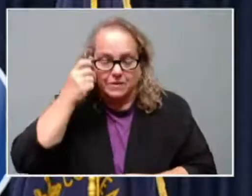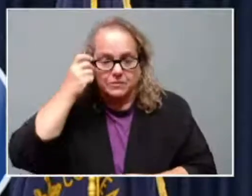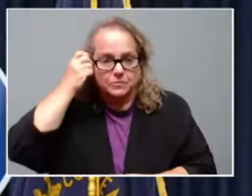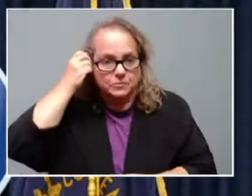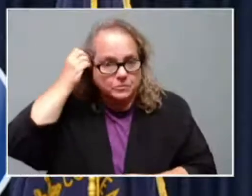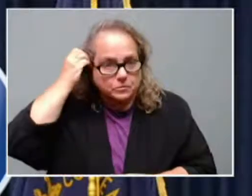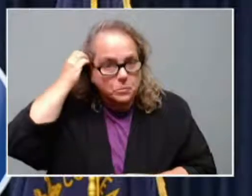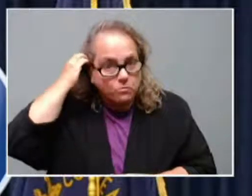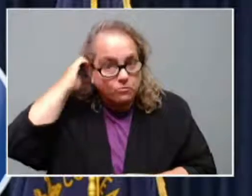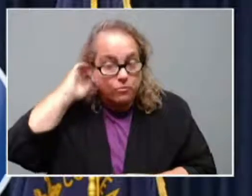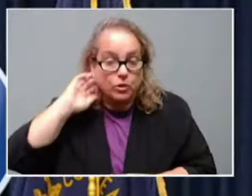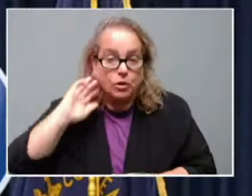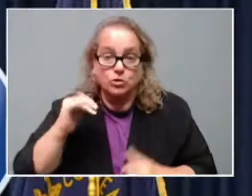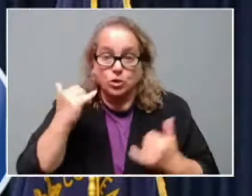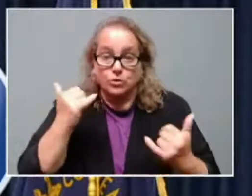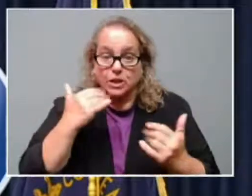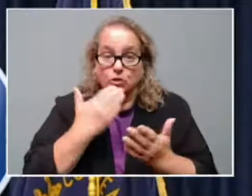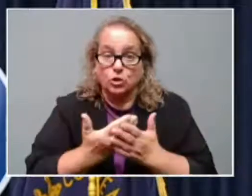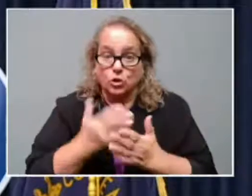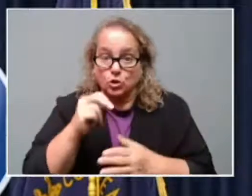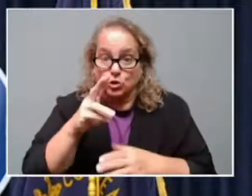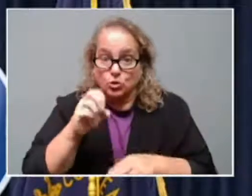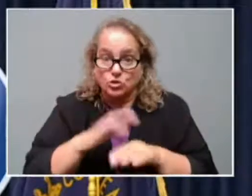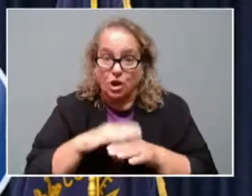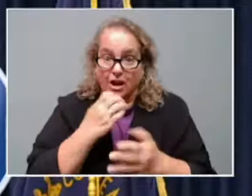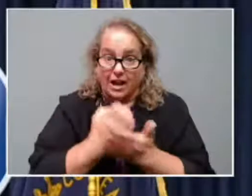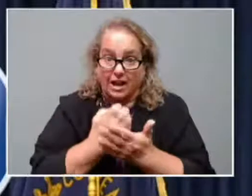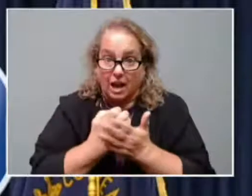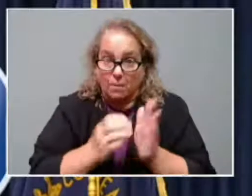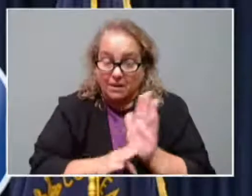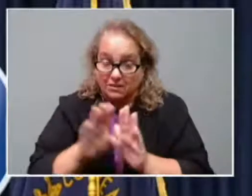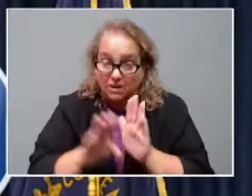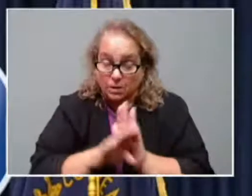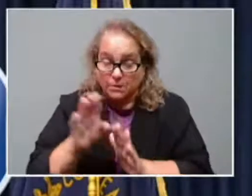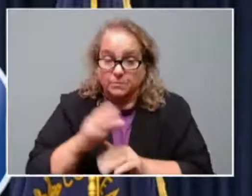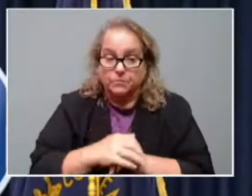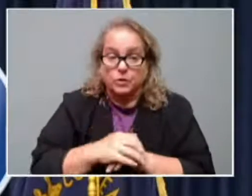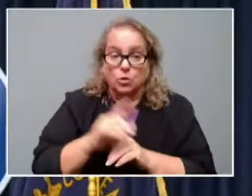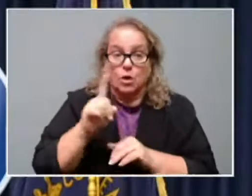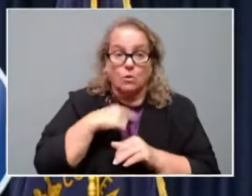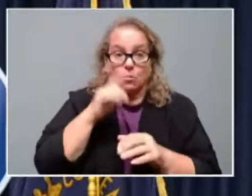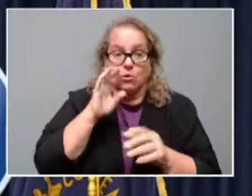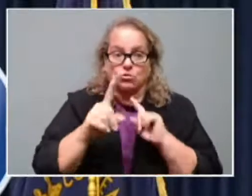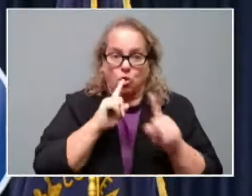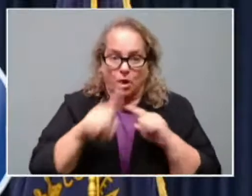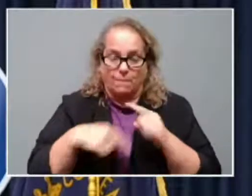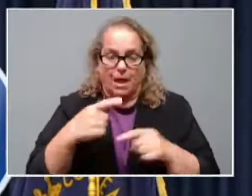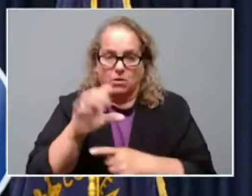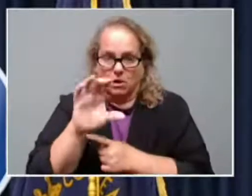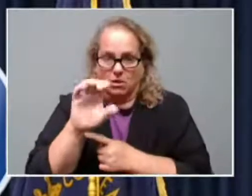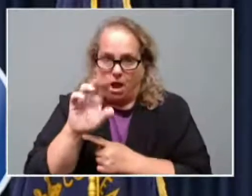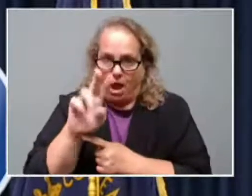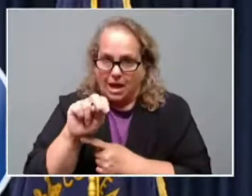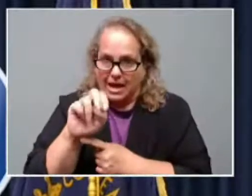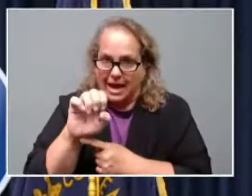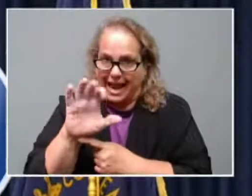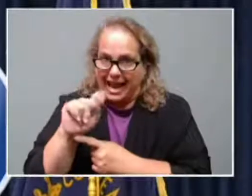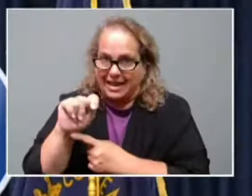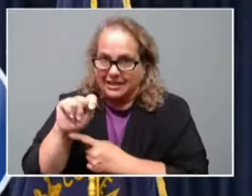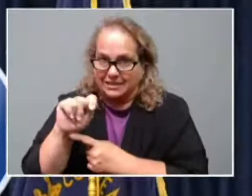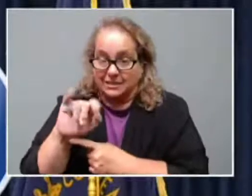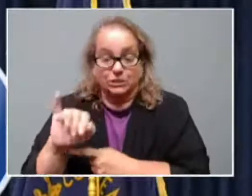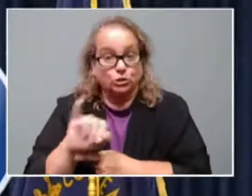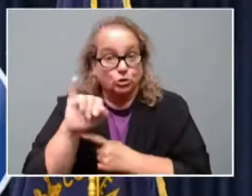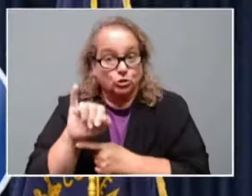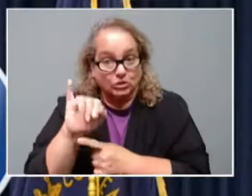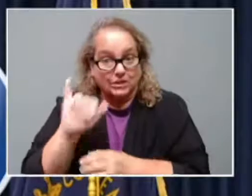with some good news on economic development. We're then going to talk about Connect, which opened today. And then we're going to go into